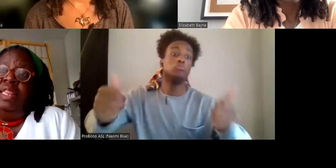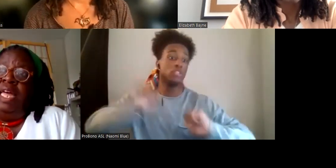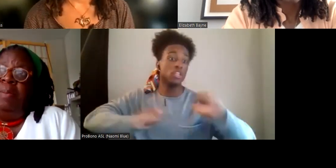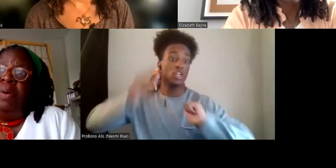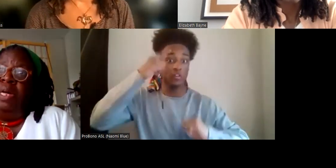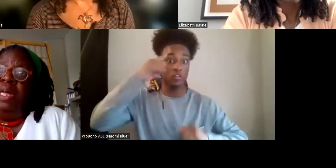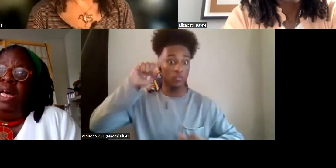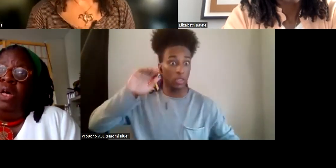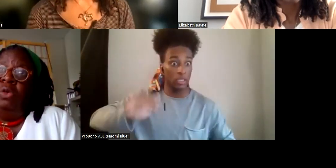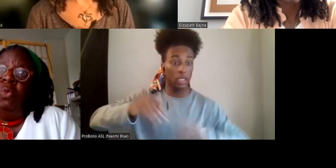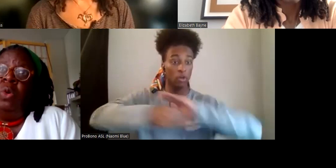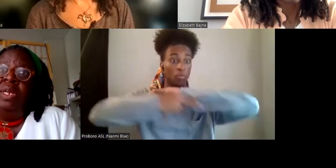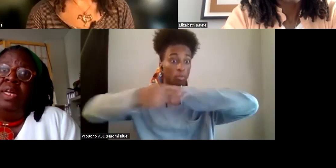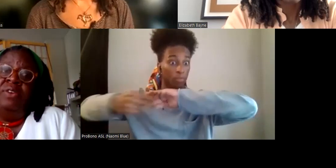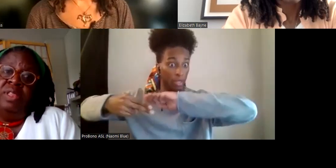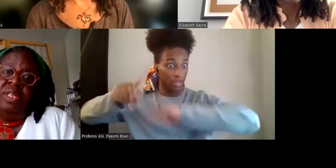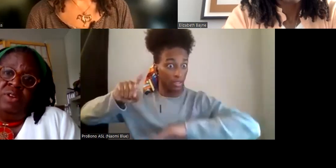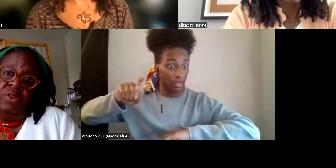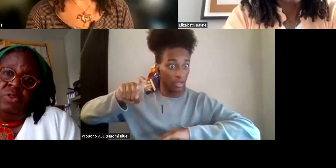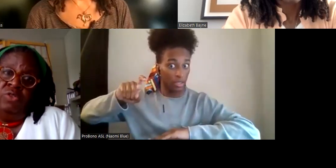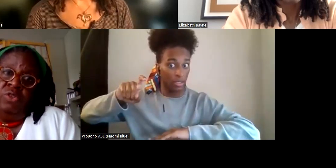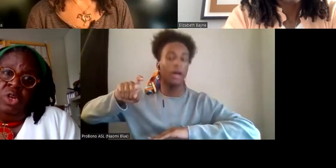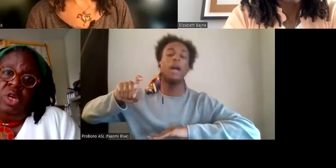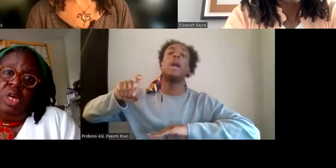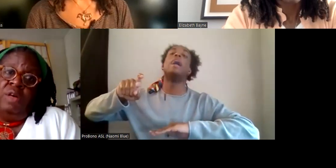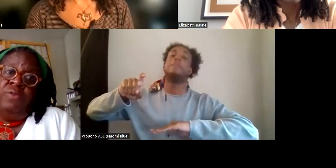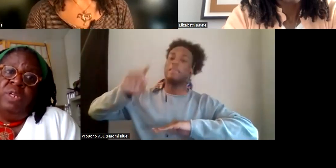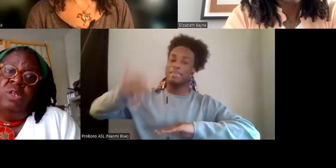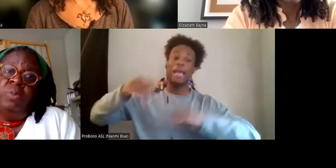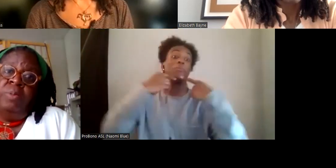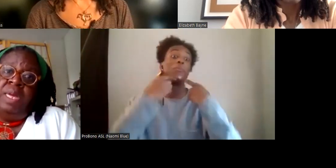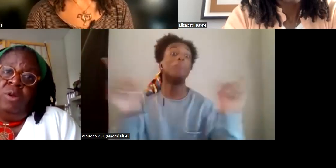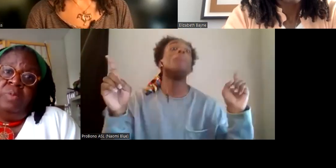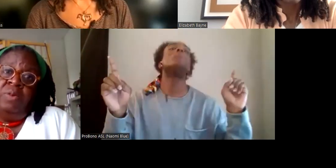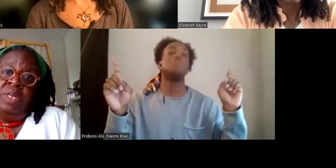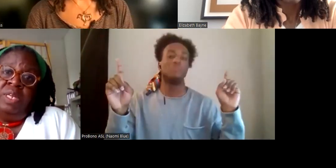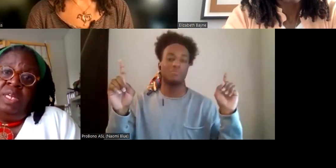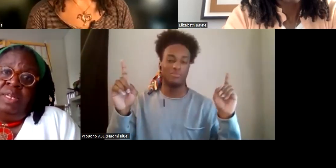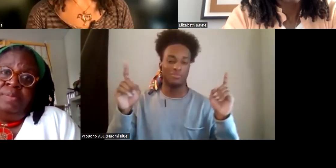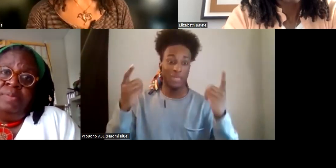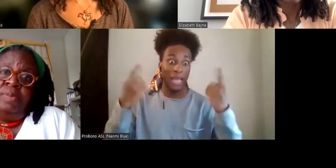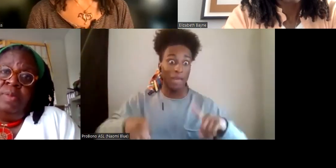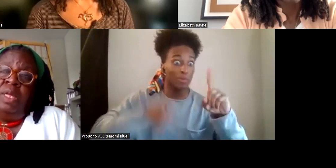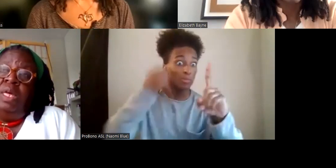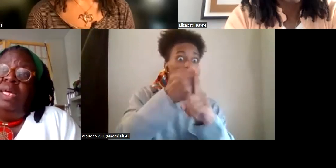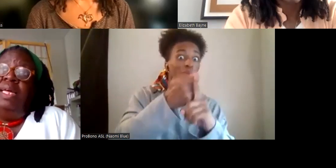And they bought out 100 theaters for The Little Mermaid opening